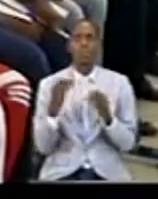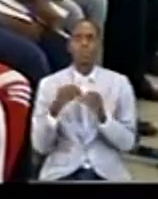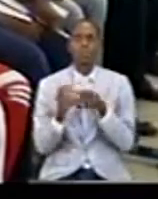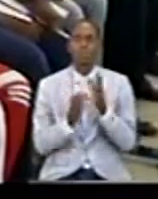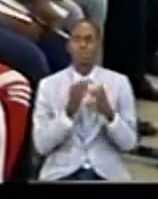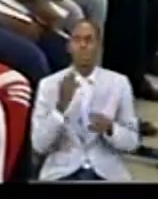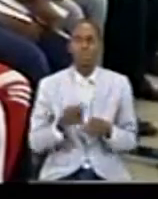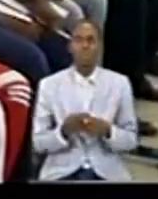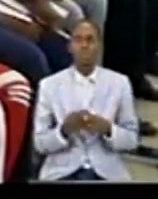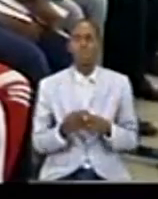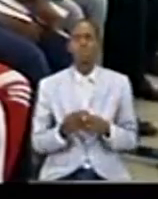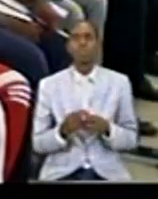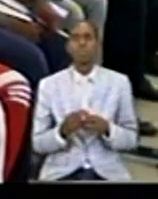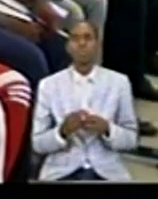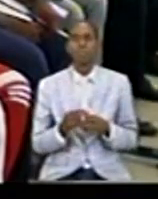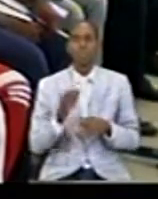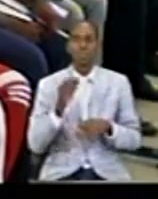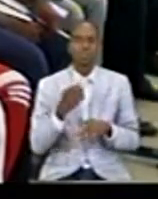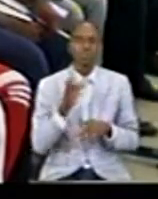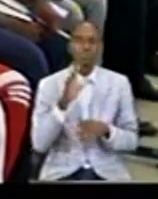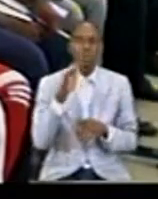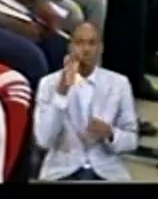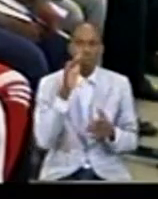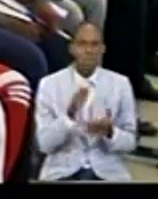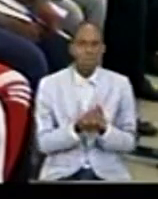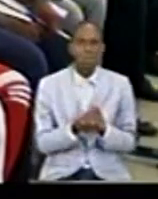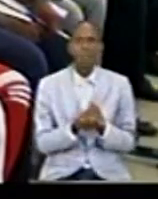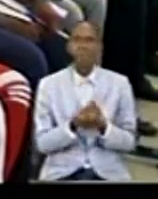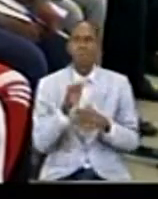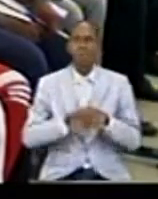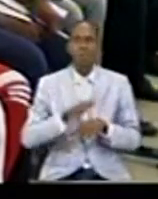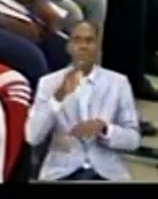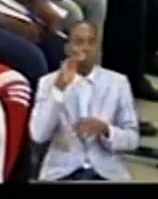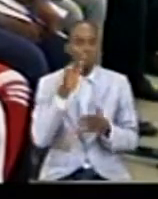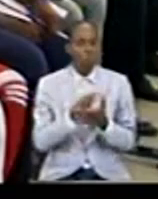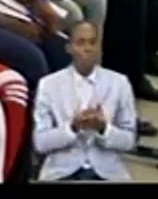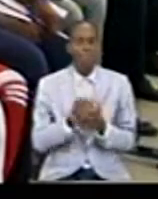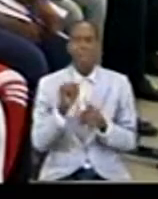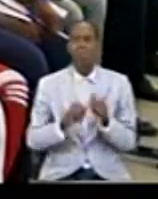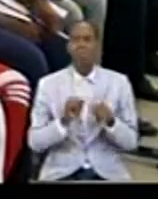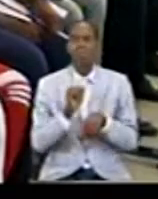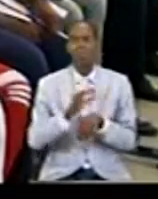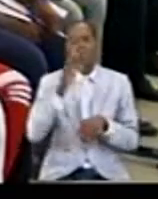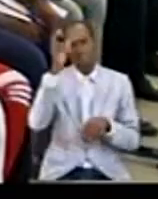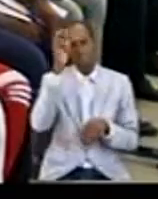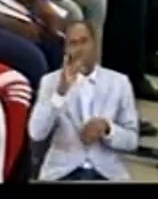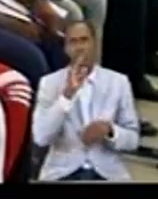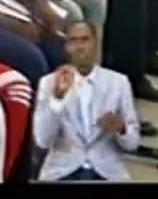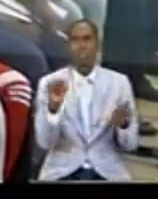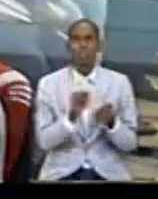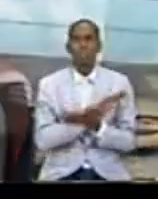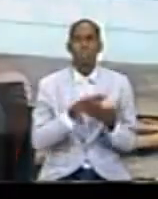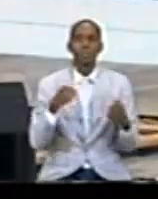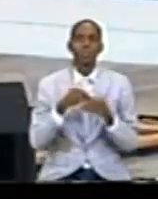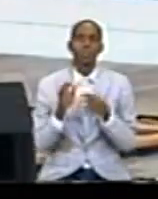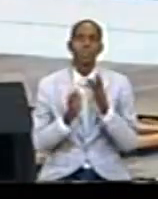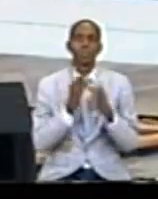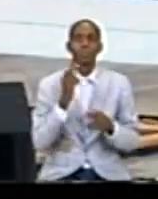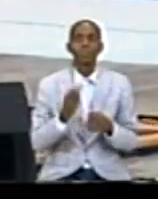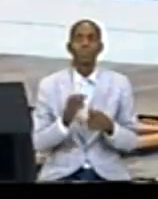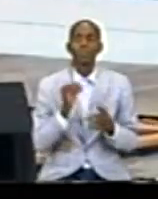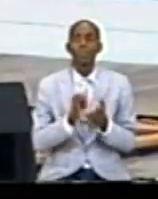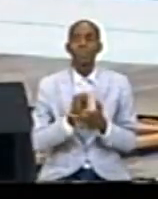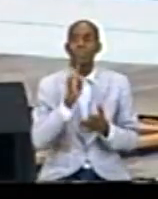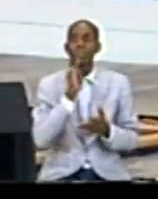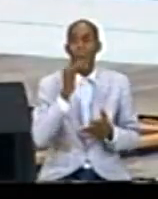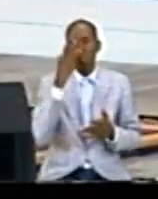On your wife, every work of the devil destroyed. That wife is